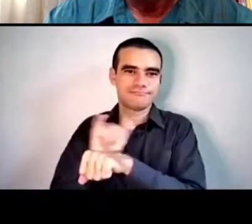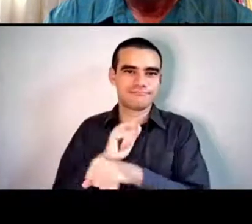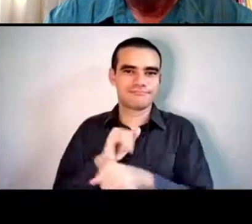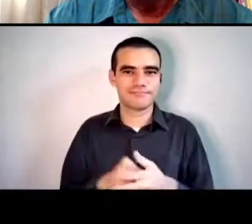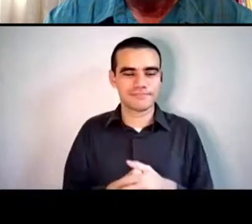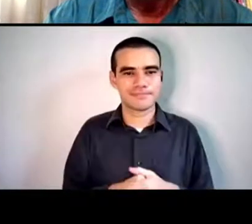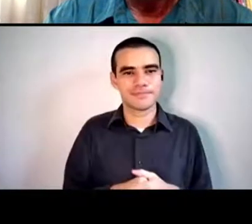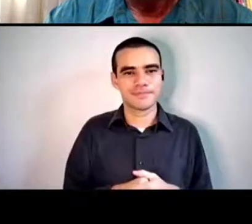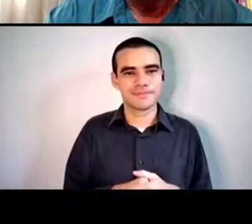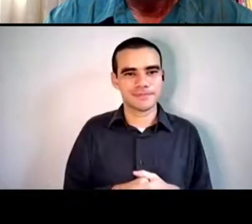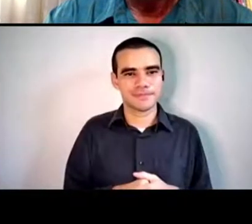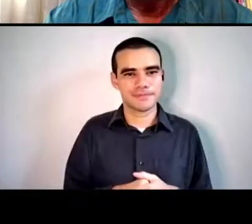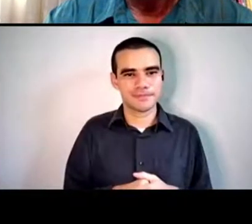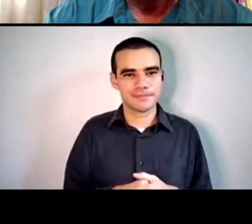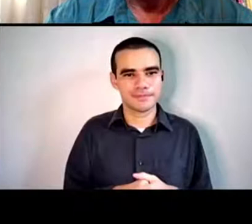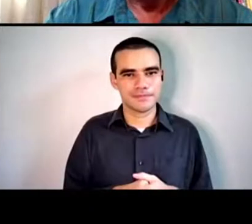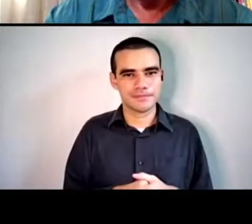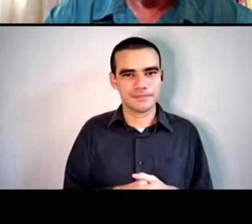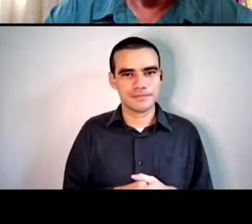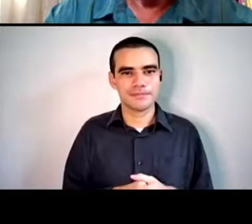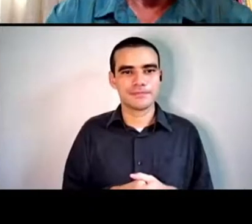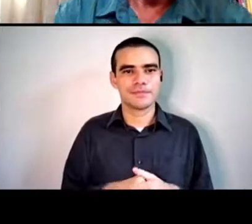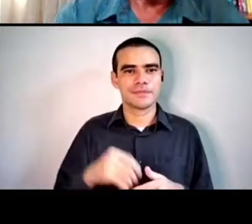It's trying to think of different alternatives.